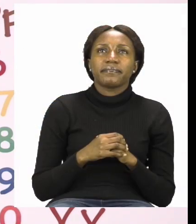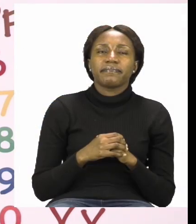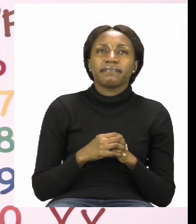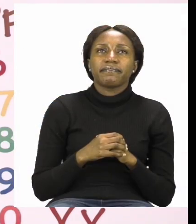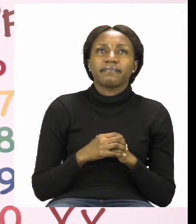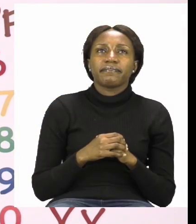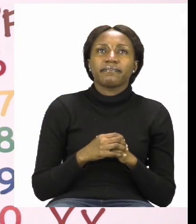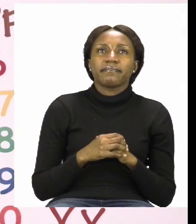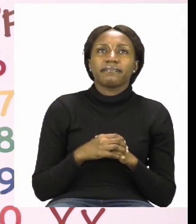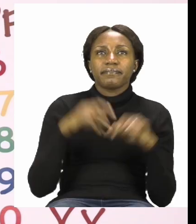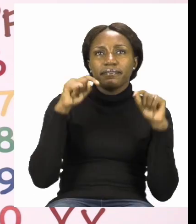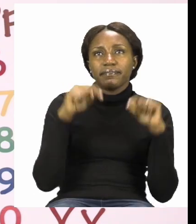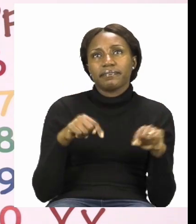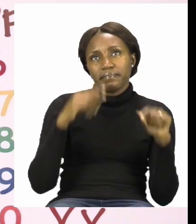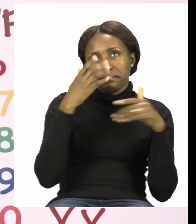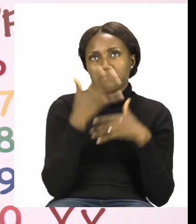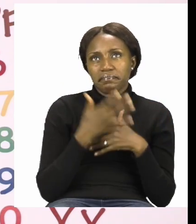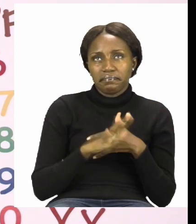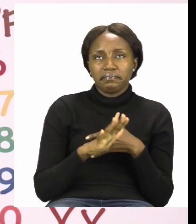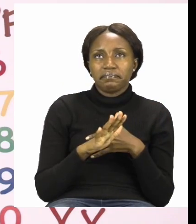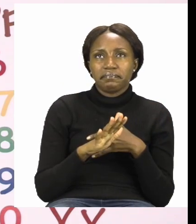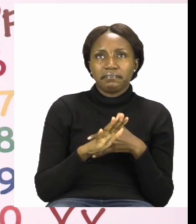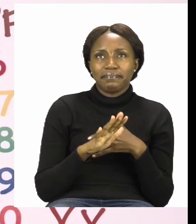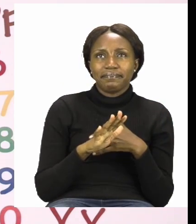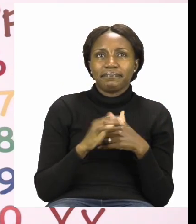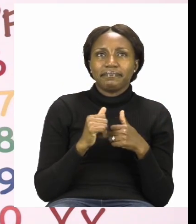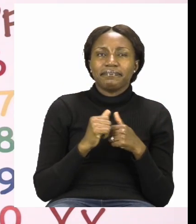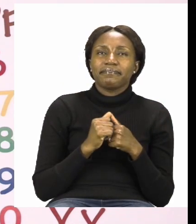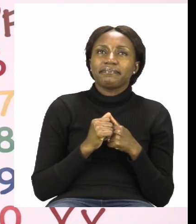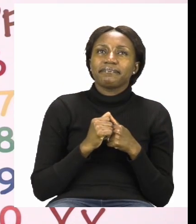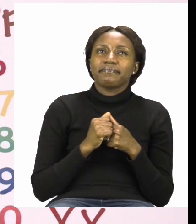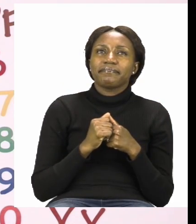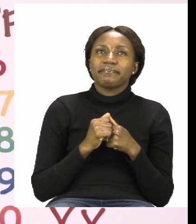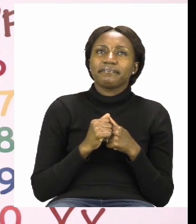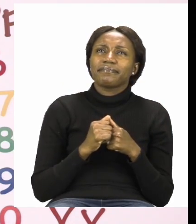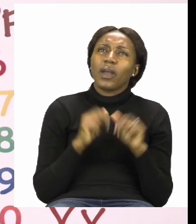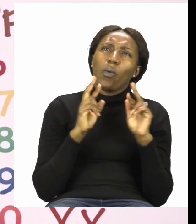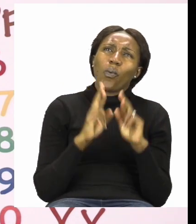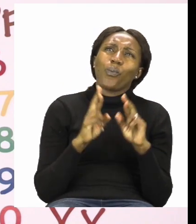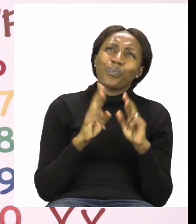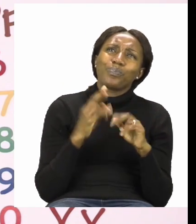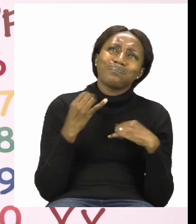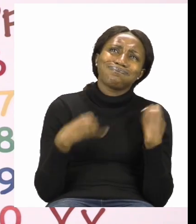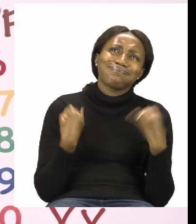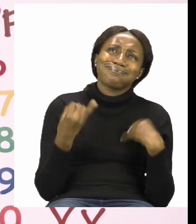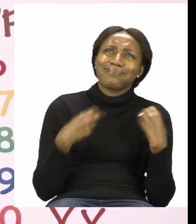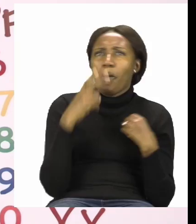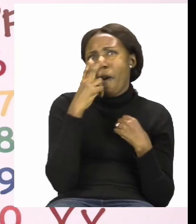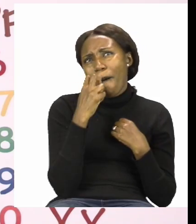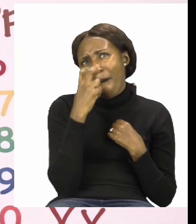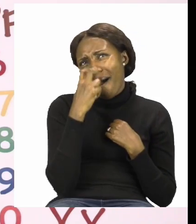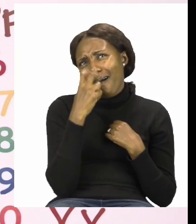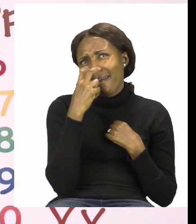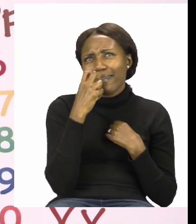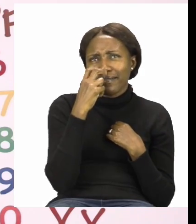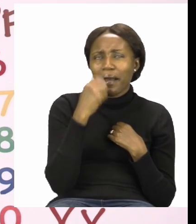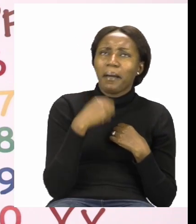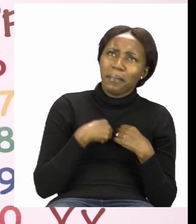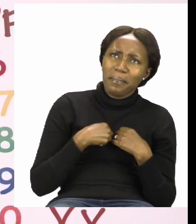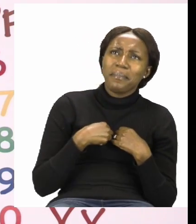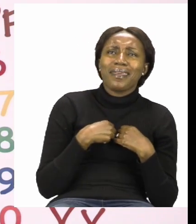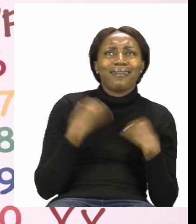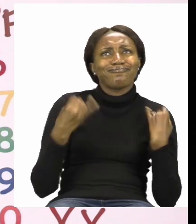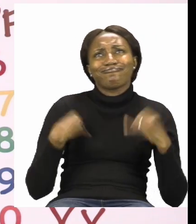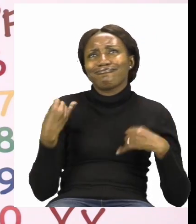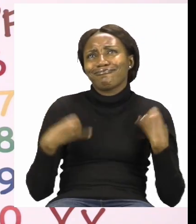We have now come to the end of our lesson, boys and girls, and I hope you had fun. I know I did.